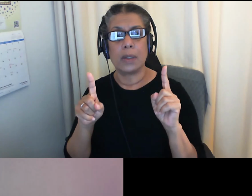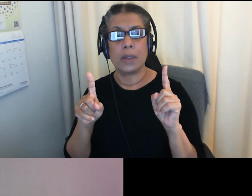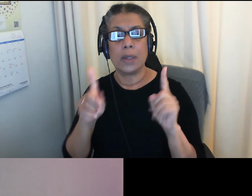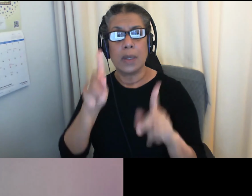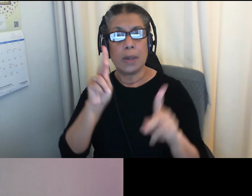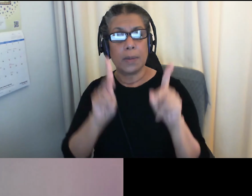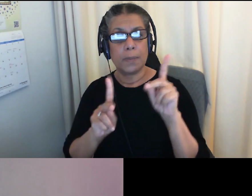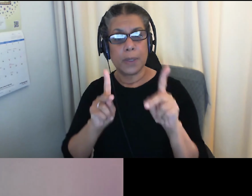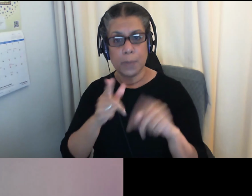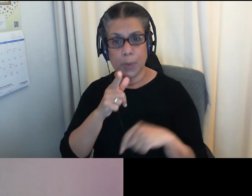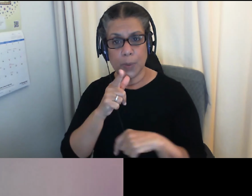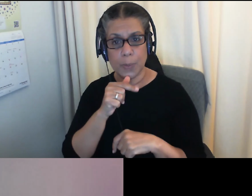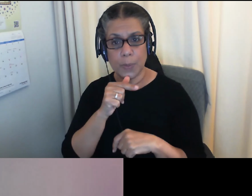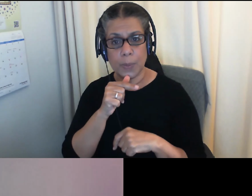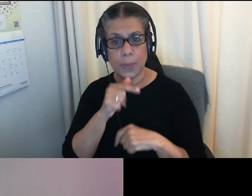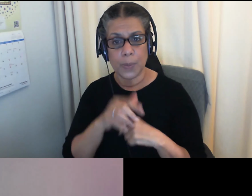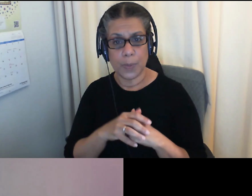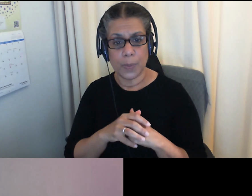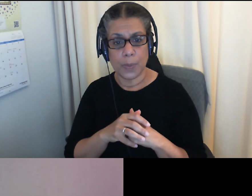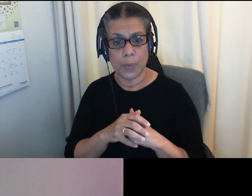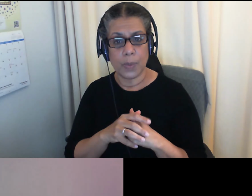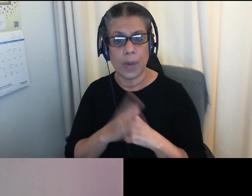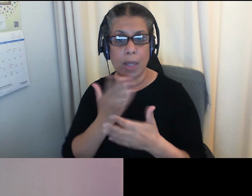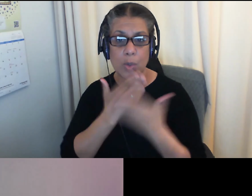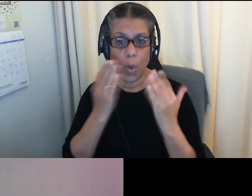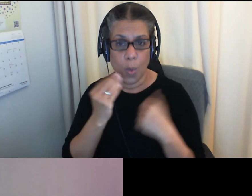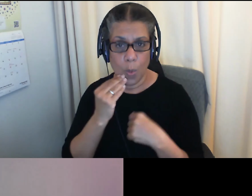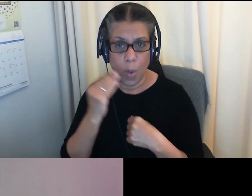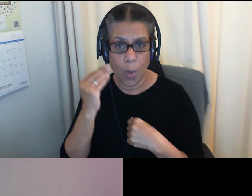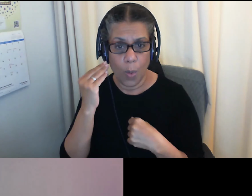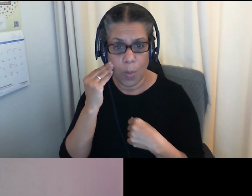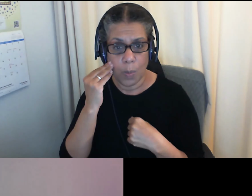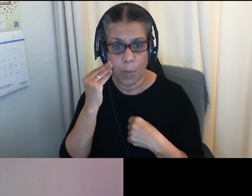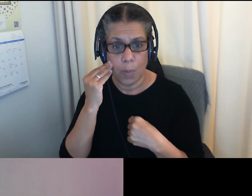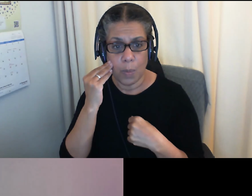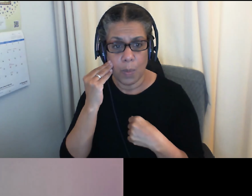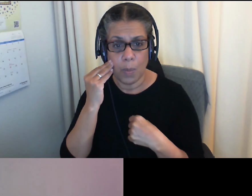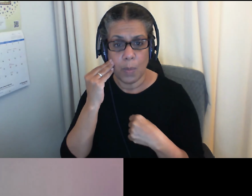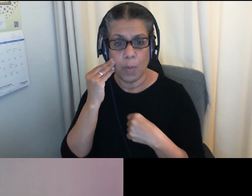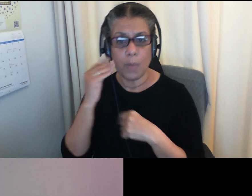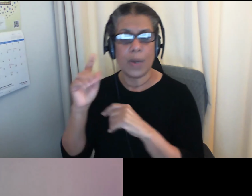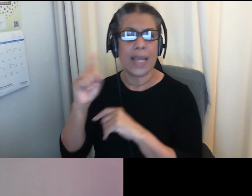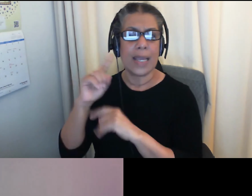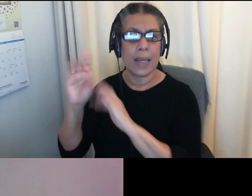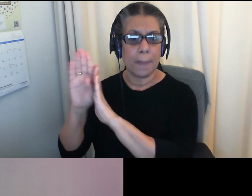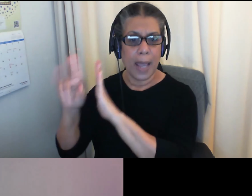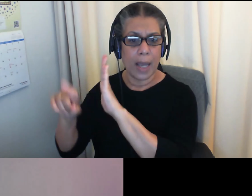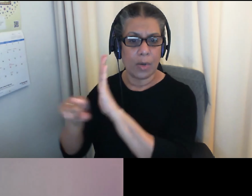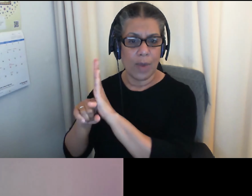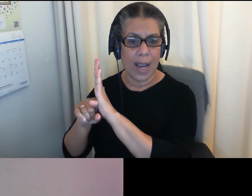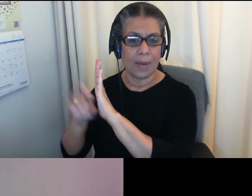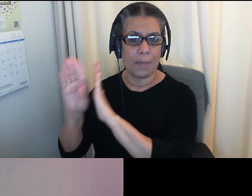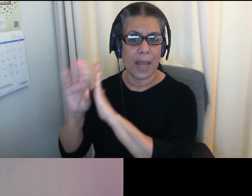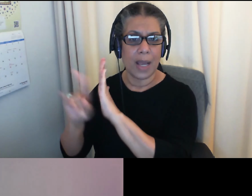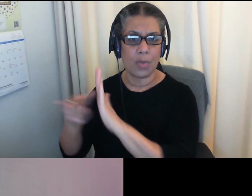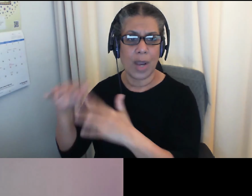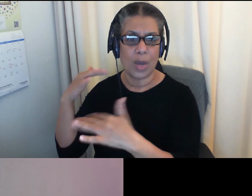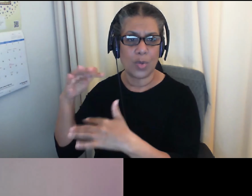who were sort of homeless, experiencing. So who is Amir? So Amir is one of the first people that I